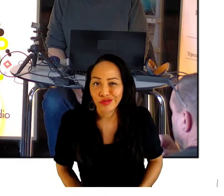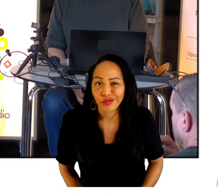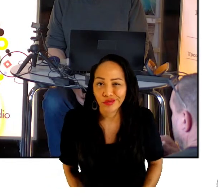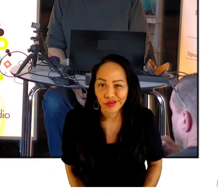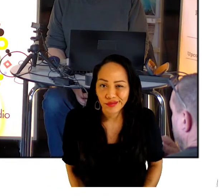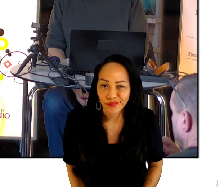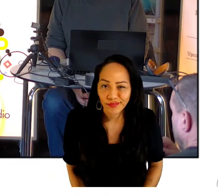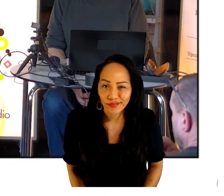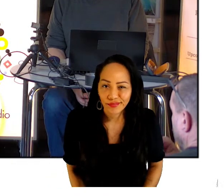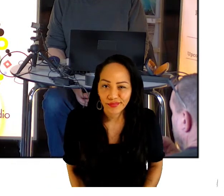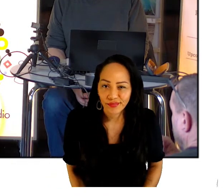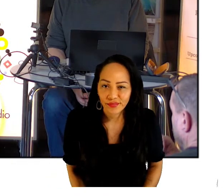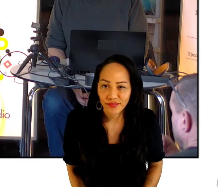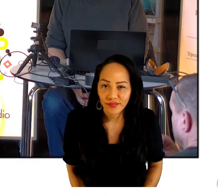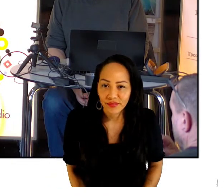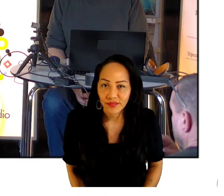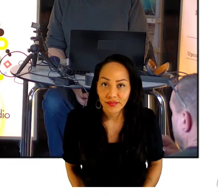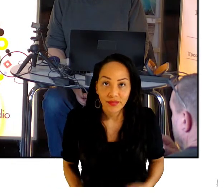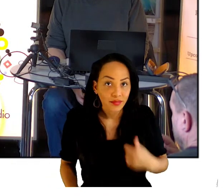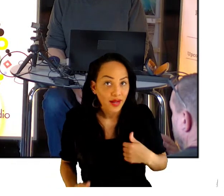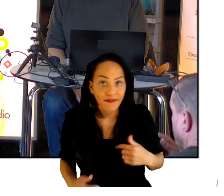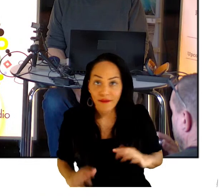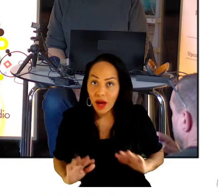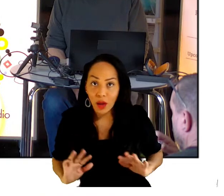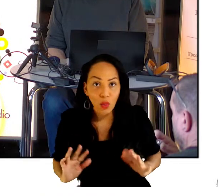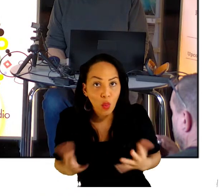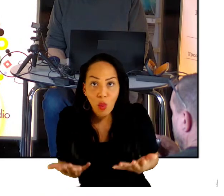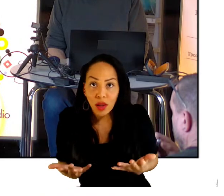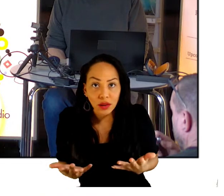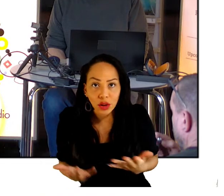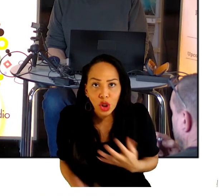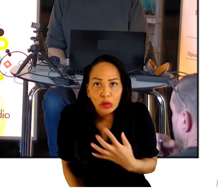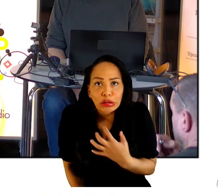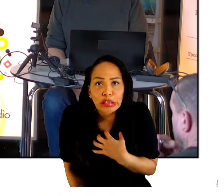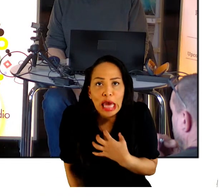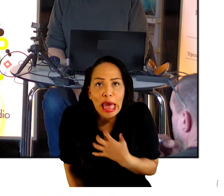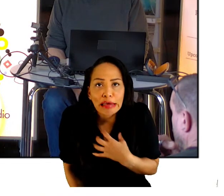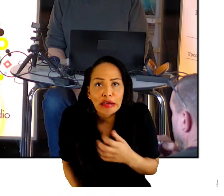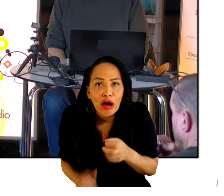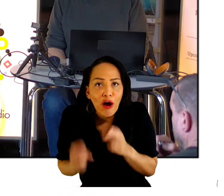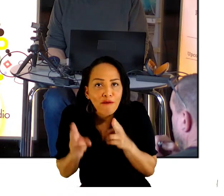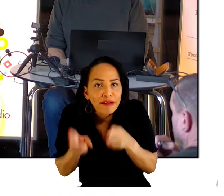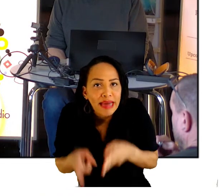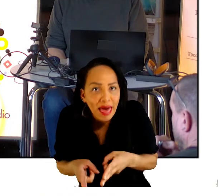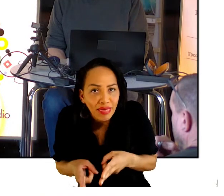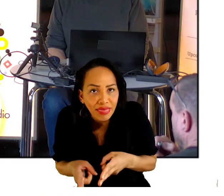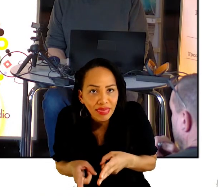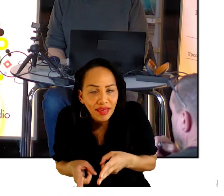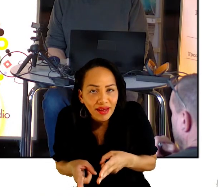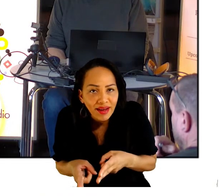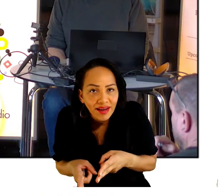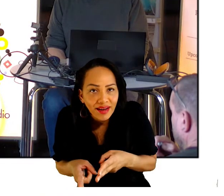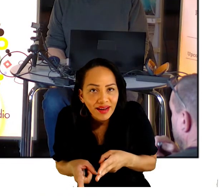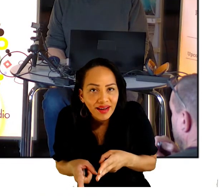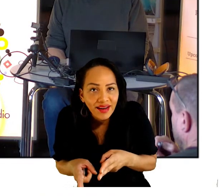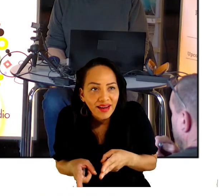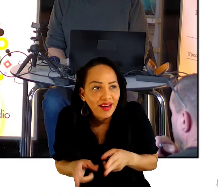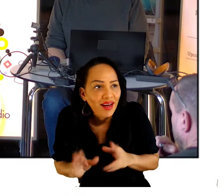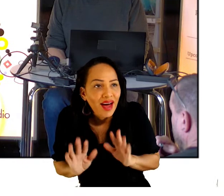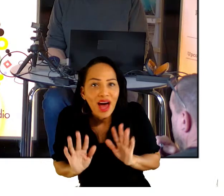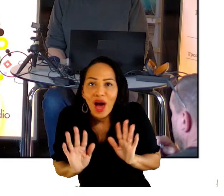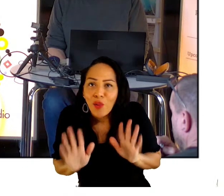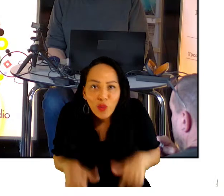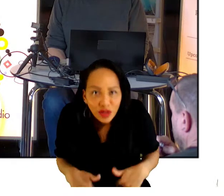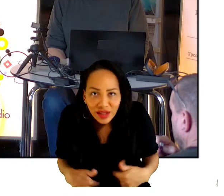I wasn't afraid, if I wasn't so scared of death, I wouldn't have to go to such extreme measures as to